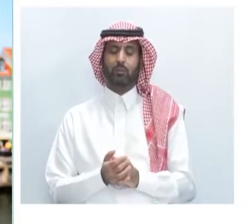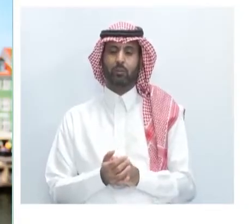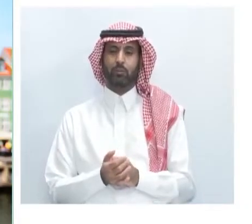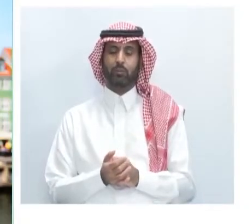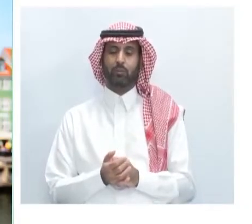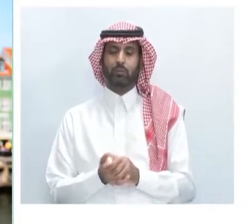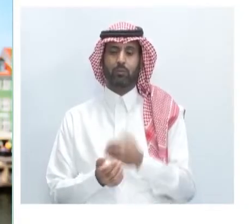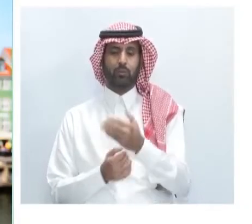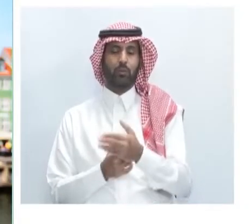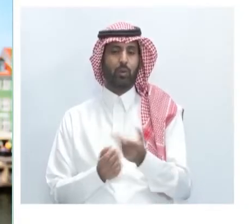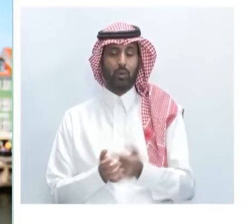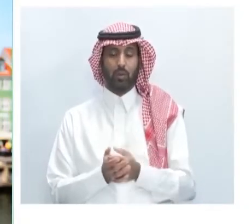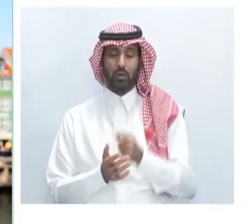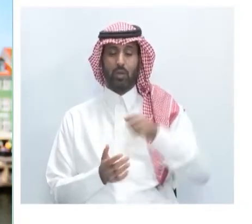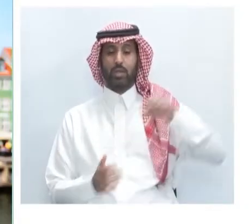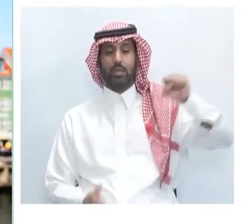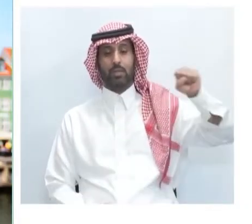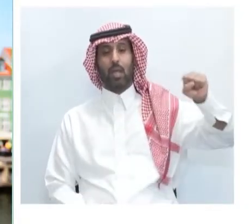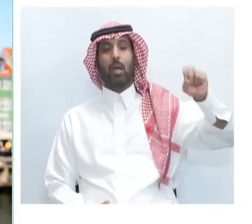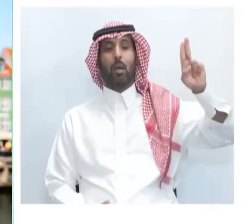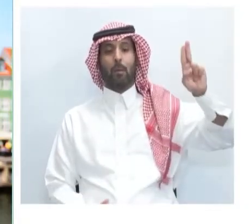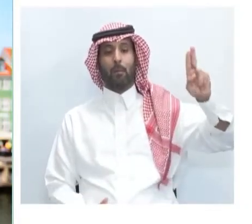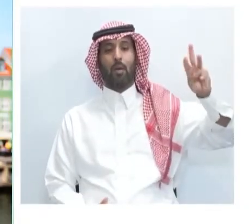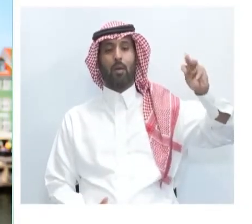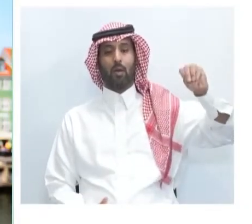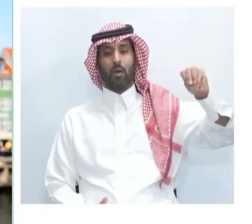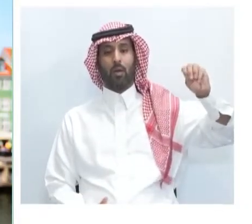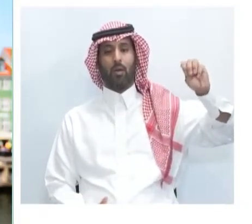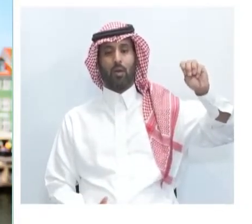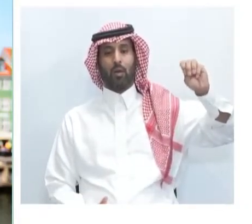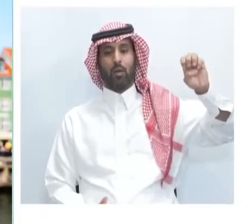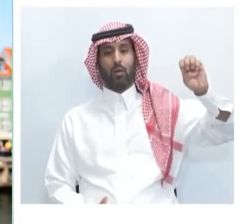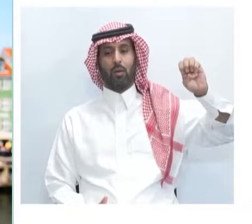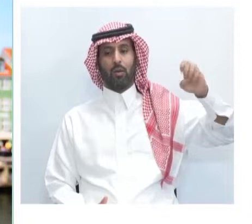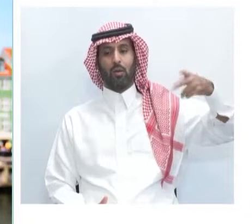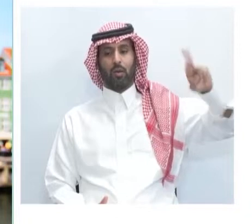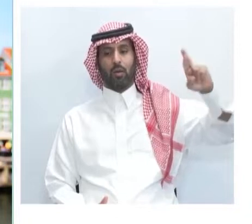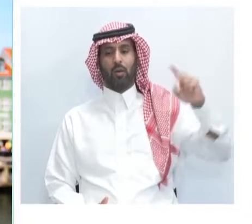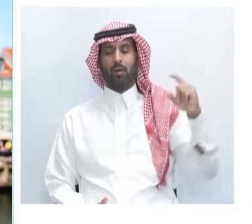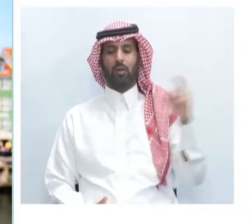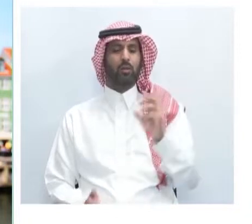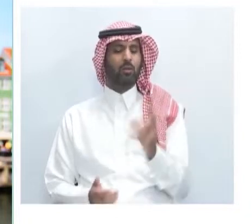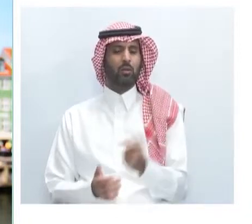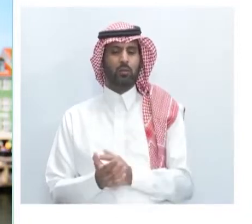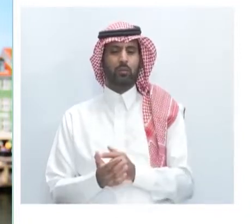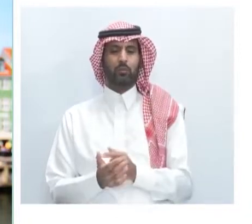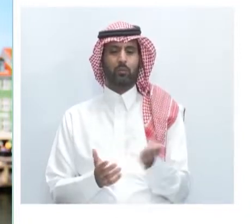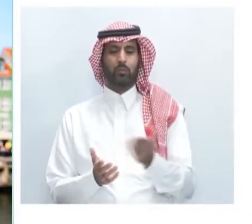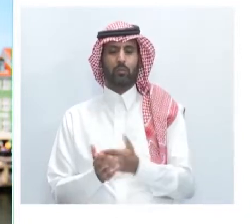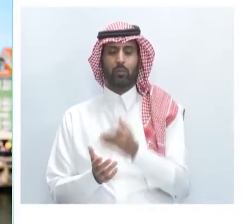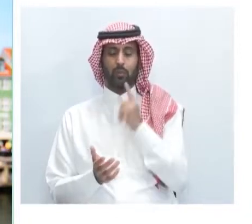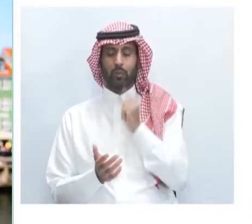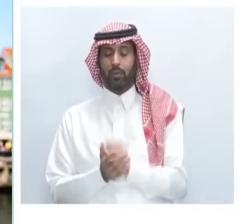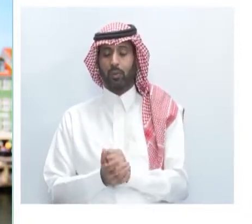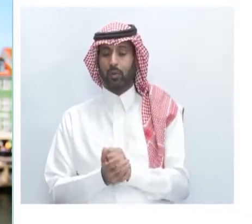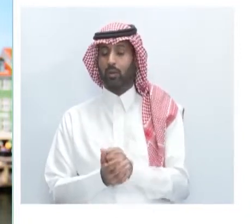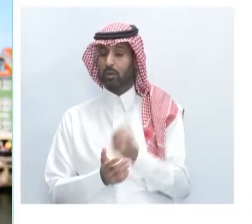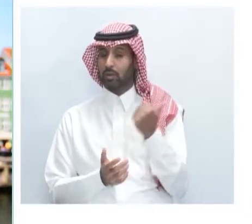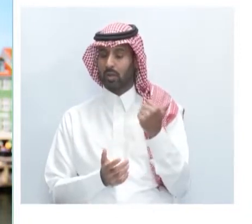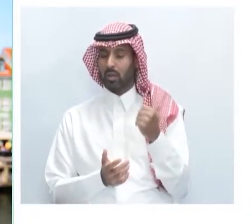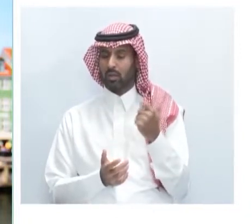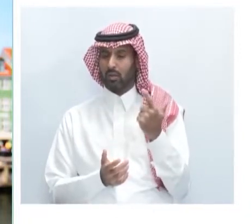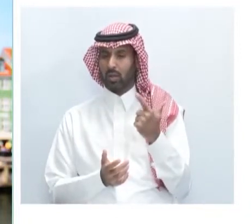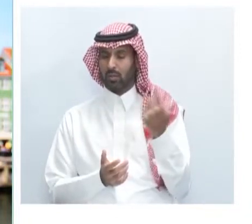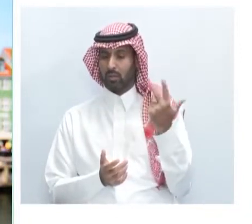summer's here. Okay, so summer is here. What are the months? June, July, and